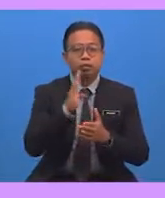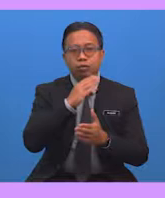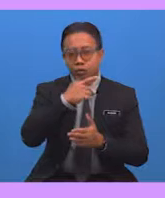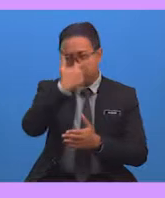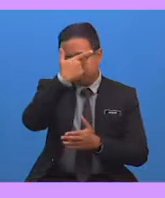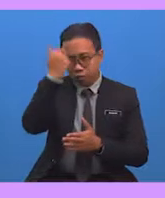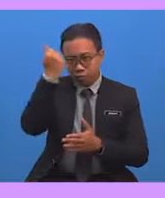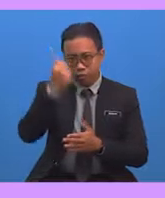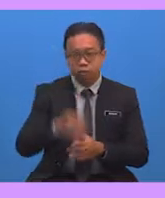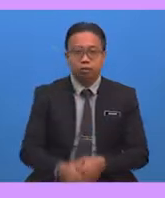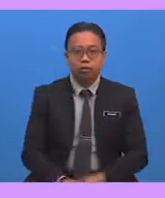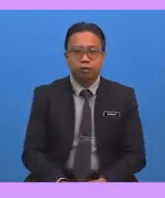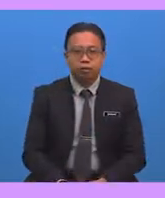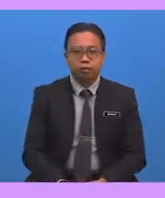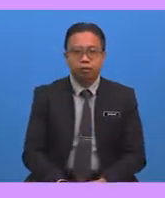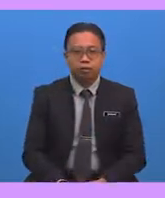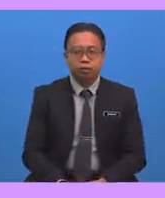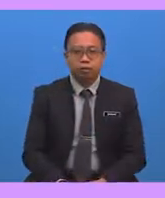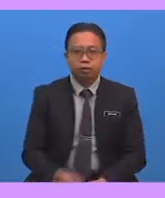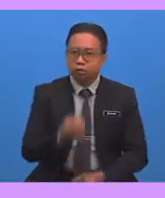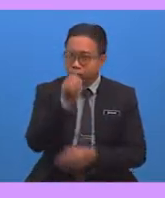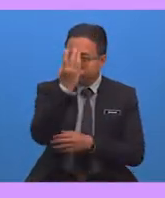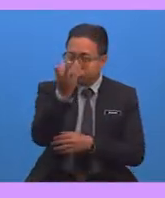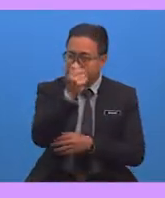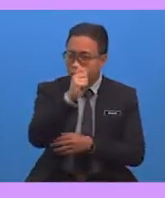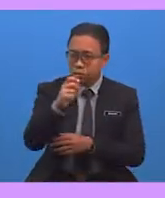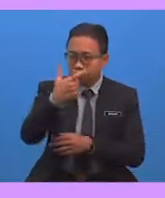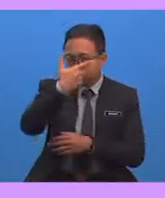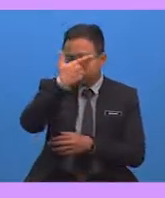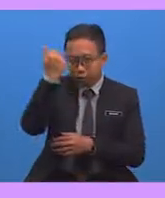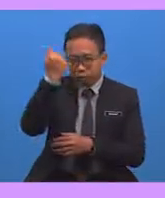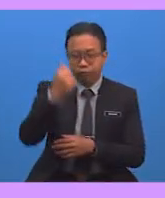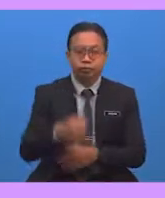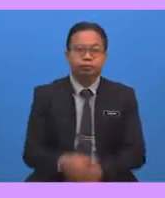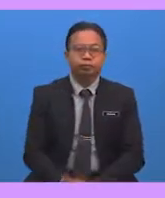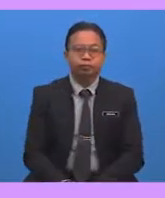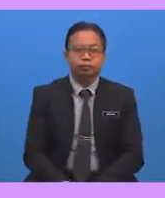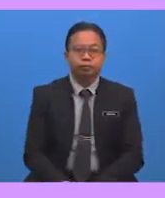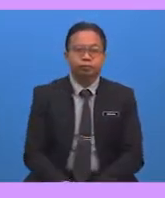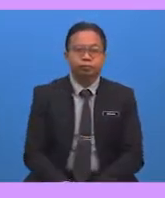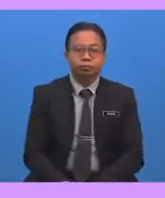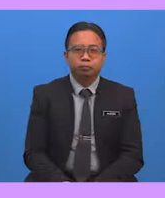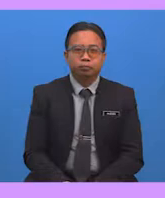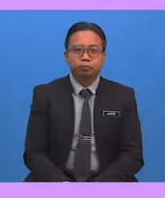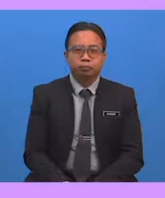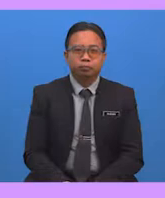explaining the results, therefore, as a result,